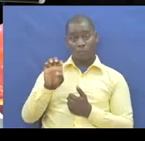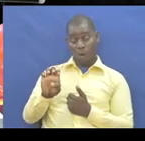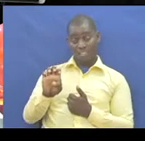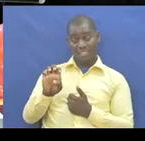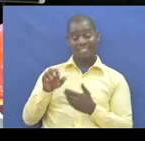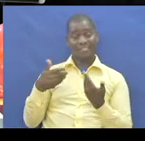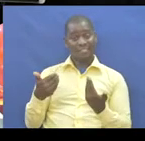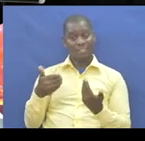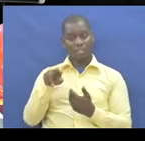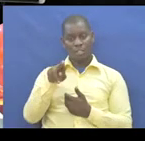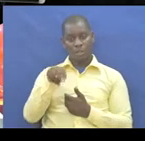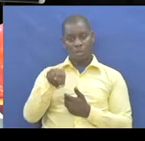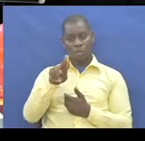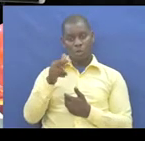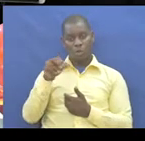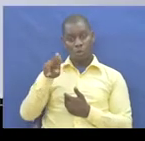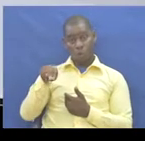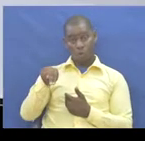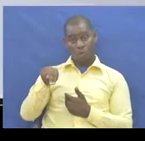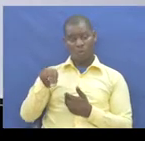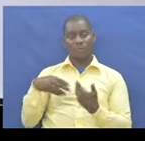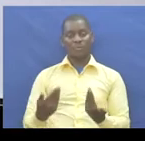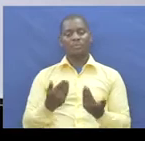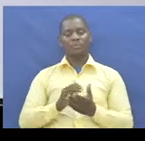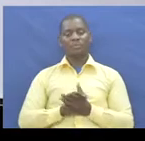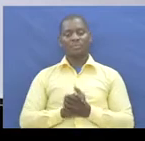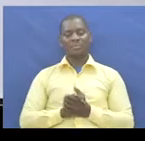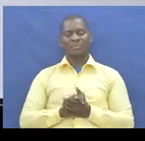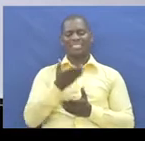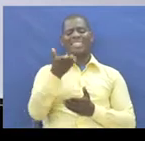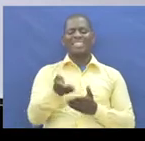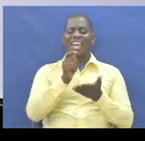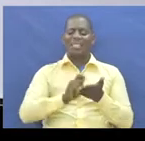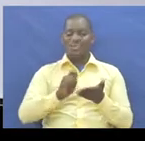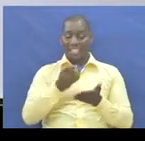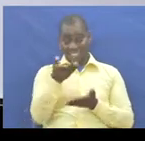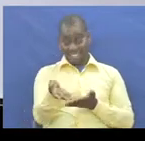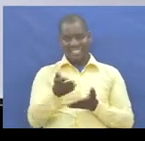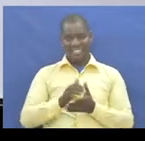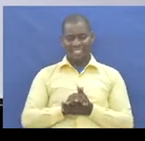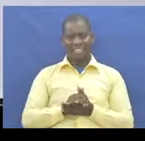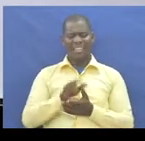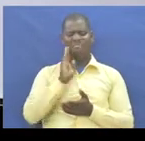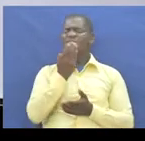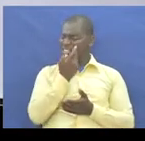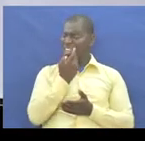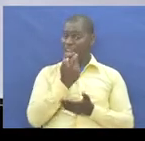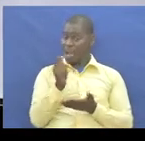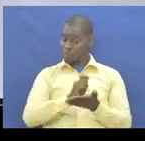SI unit of force is Newton.